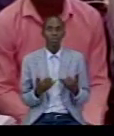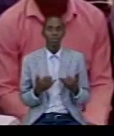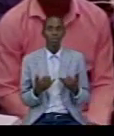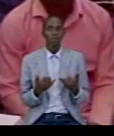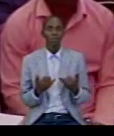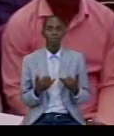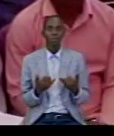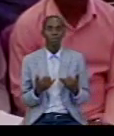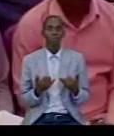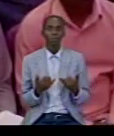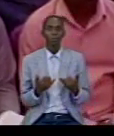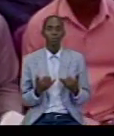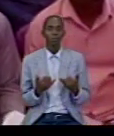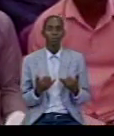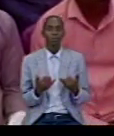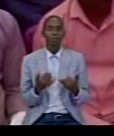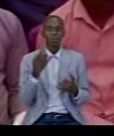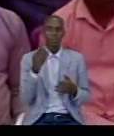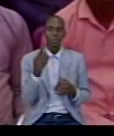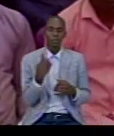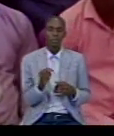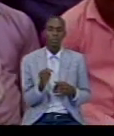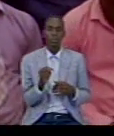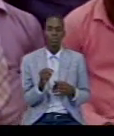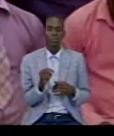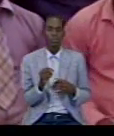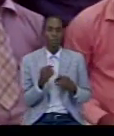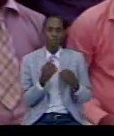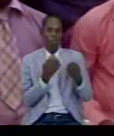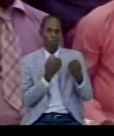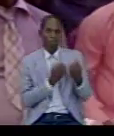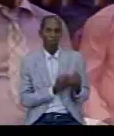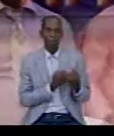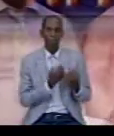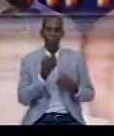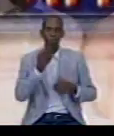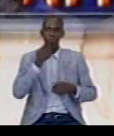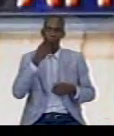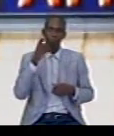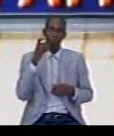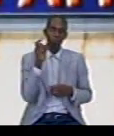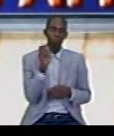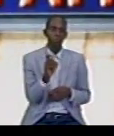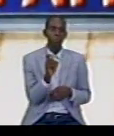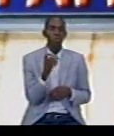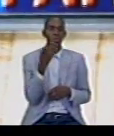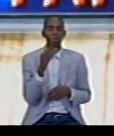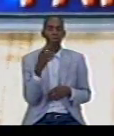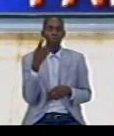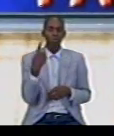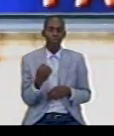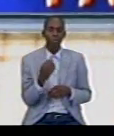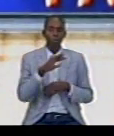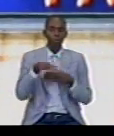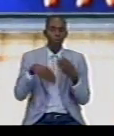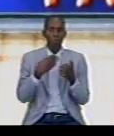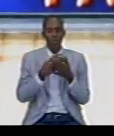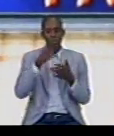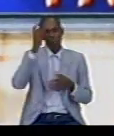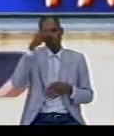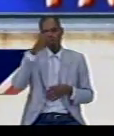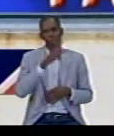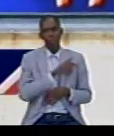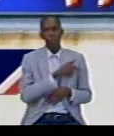looking at the firm decree of the most foremost wise